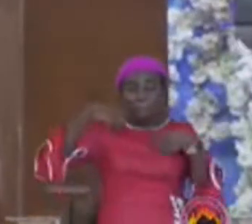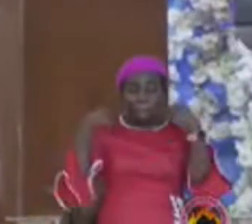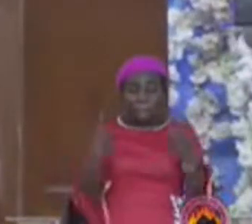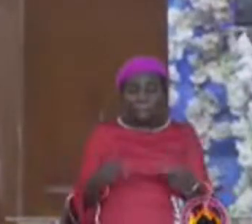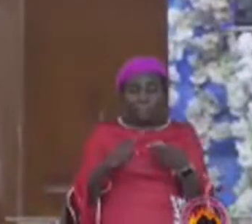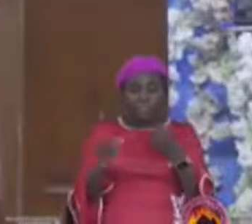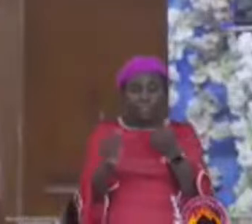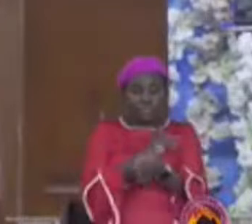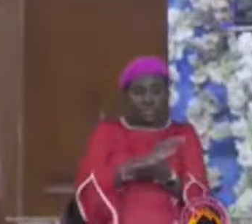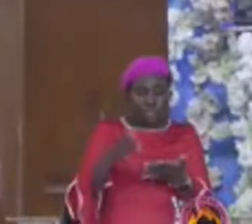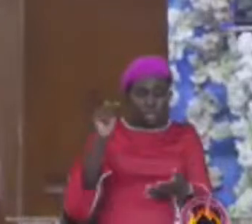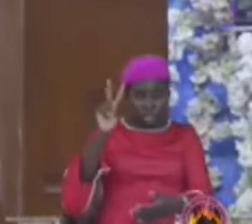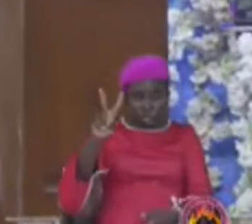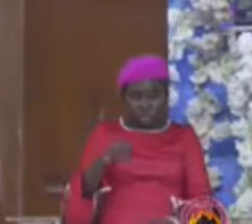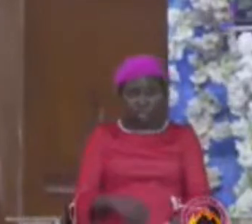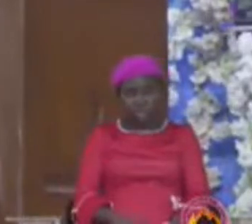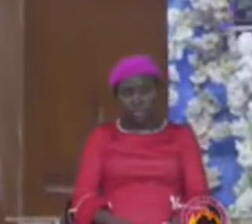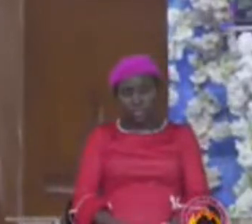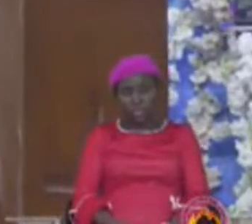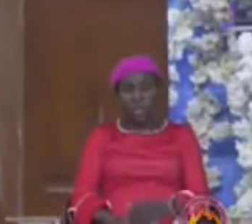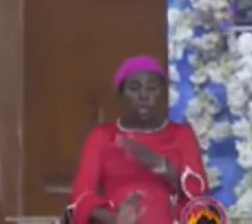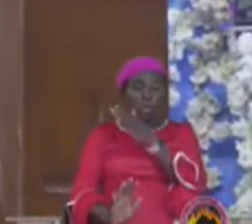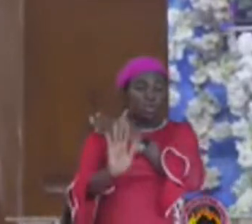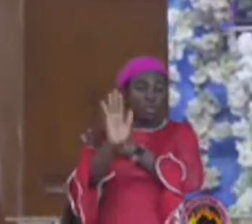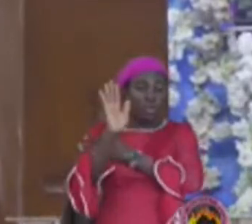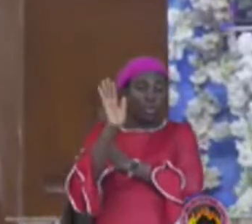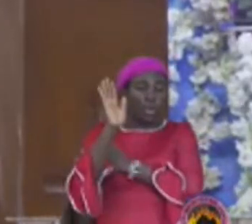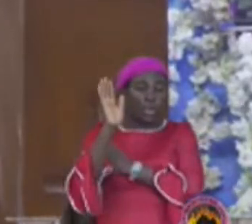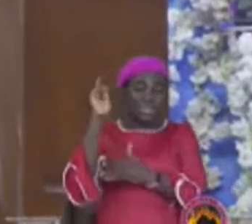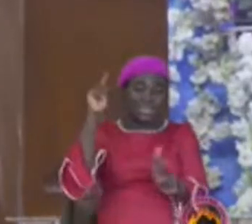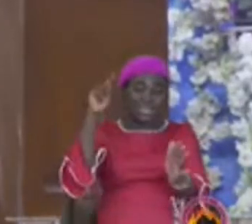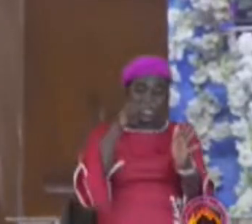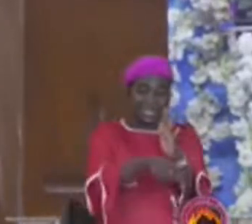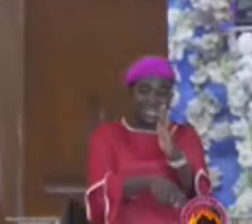the two. God killed